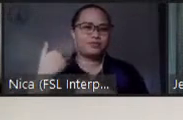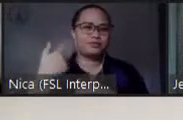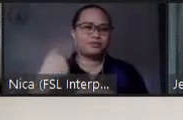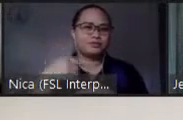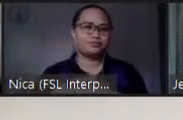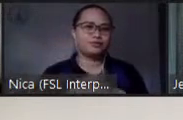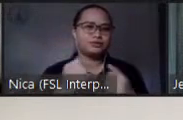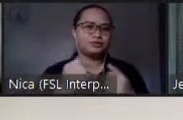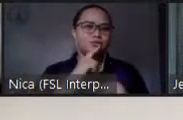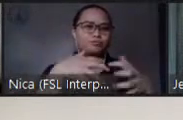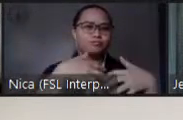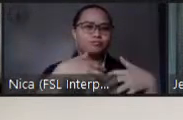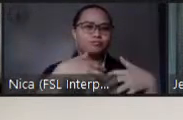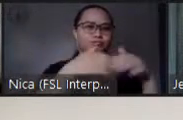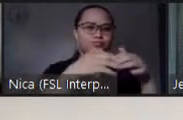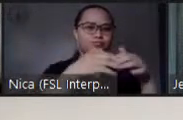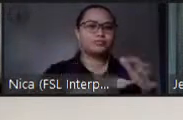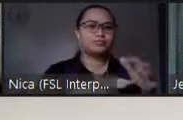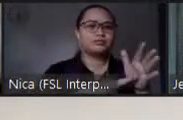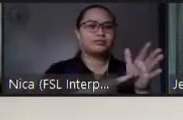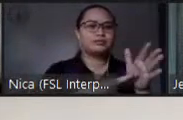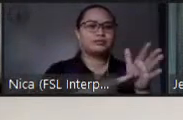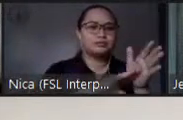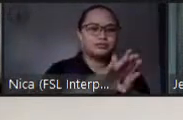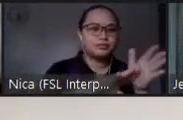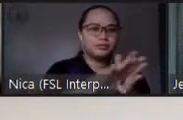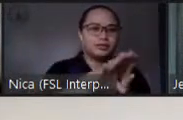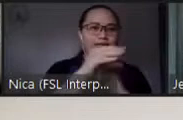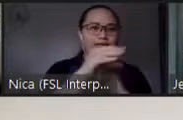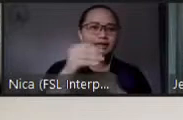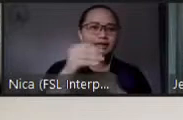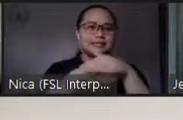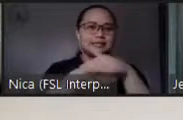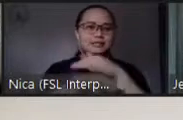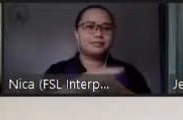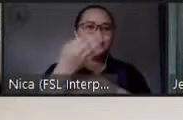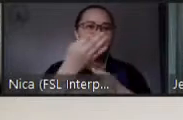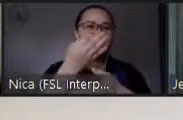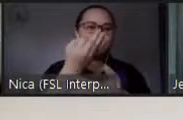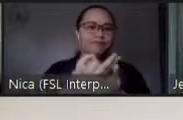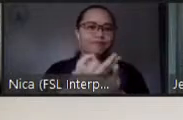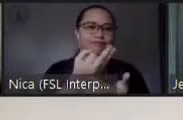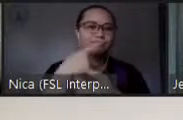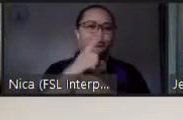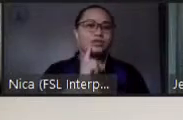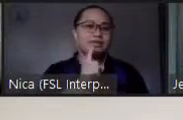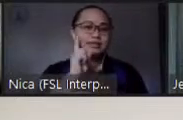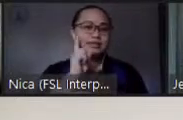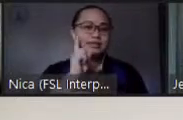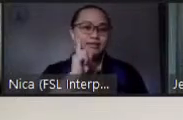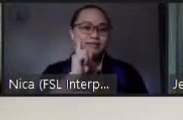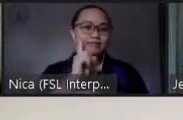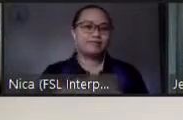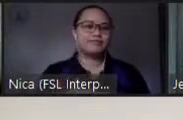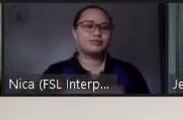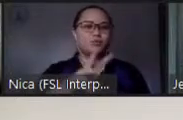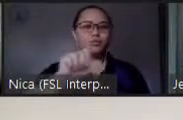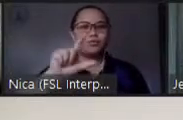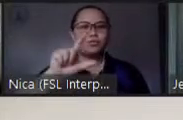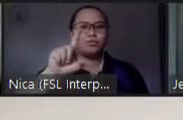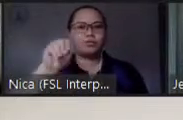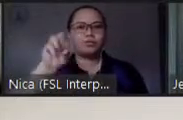co-founder of Development and Accessibility Fund for the Deaf, Colisco Waldorf School, Fund Philippines, and